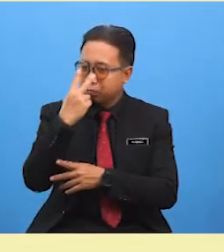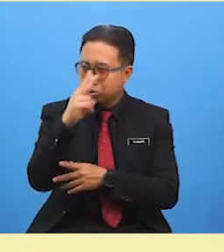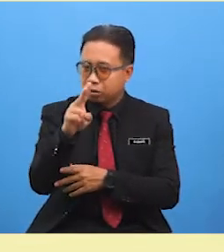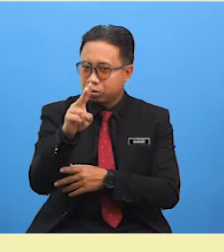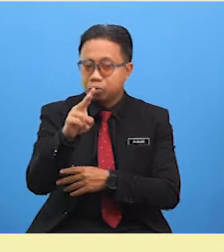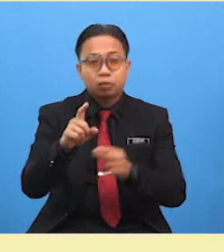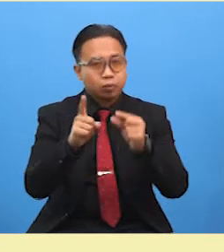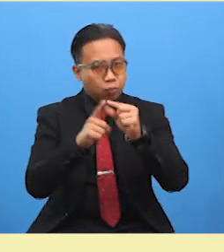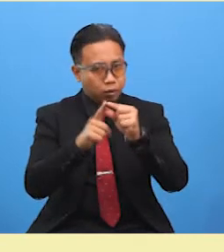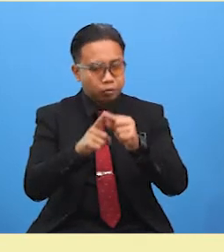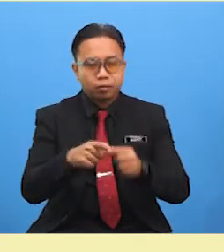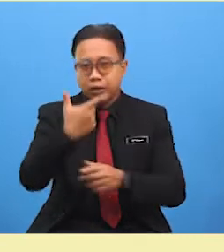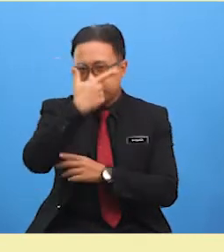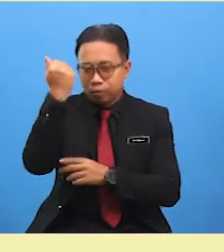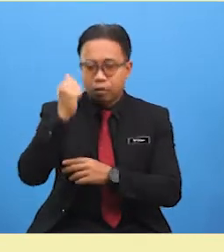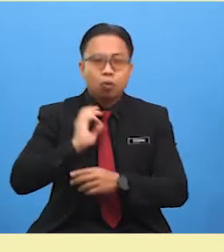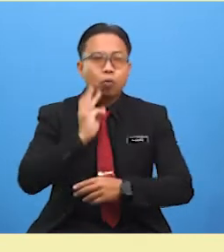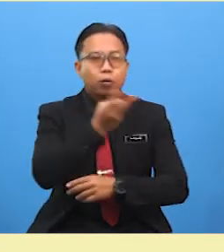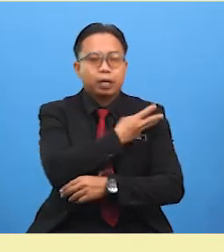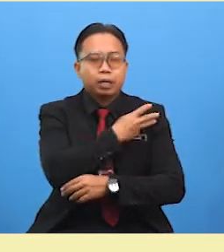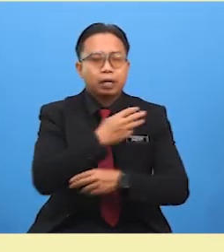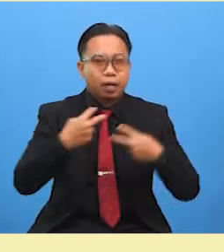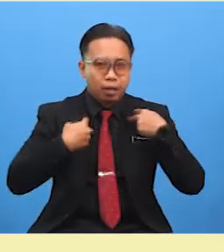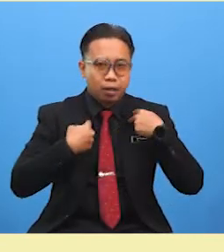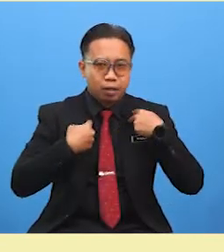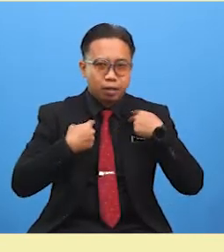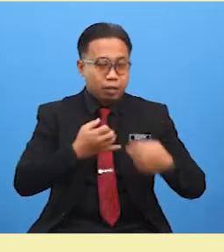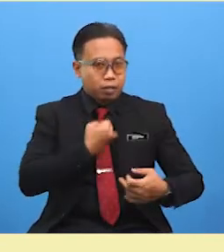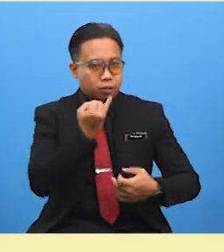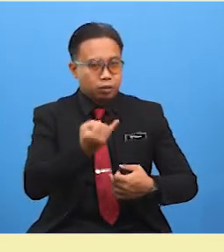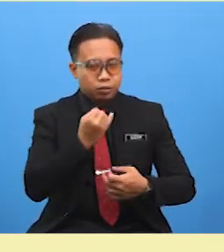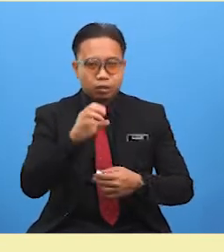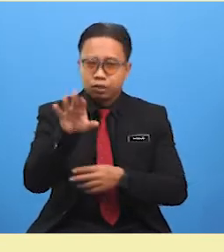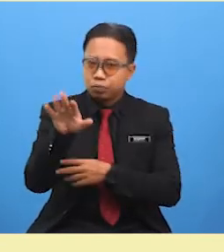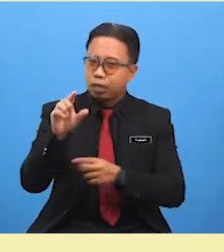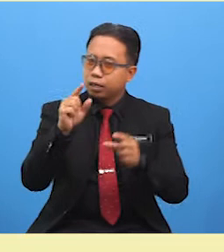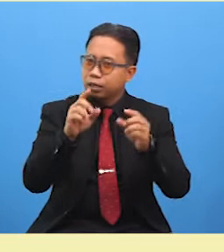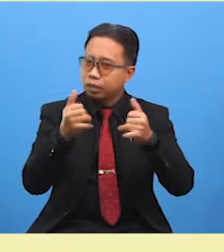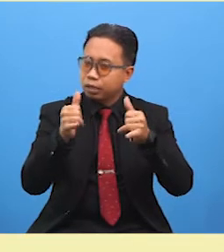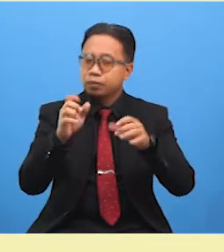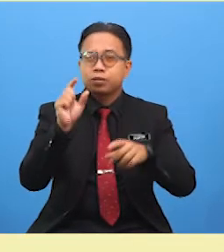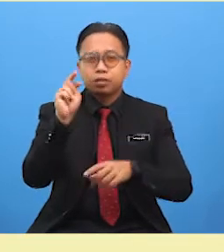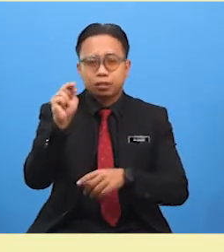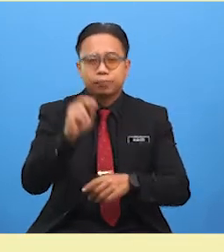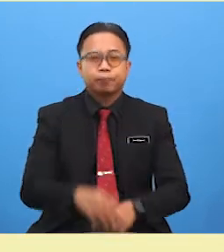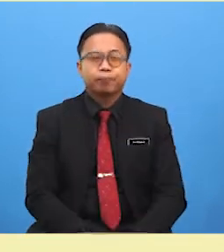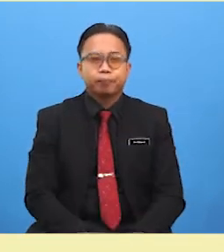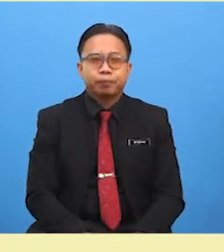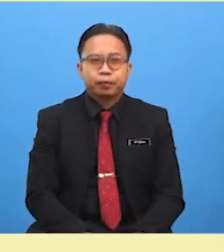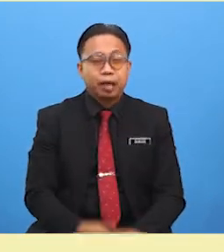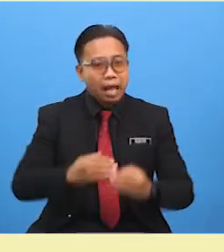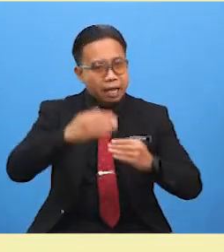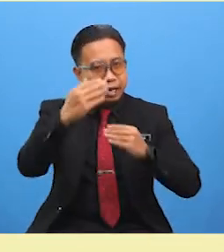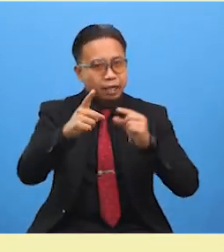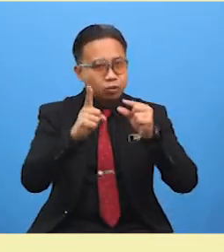watching the show. This is because we will be having an interesting spelling game later. Your next